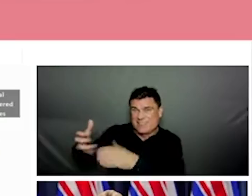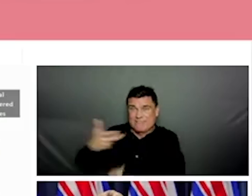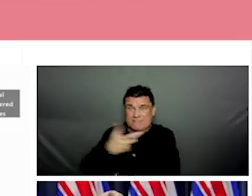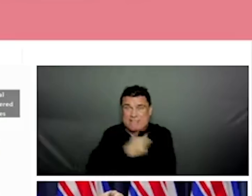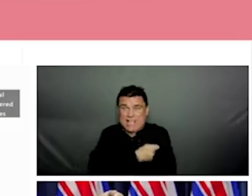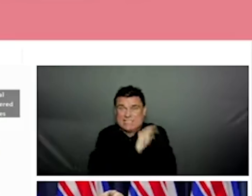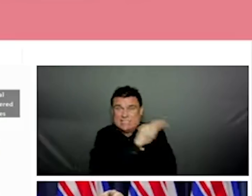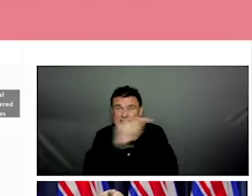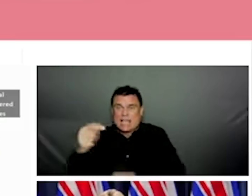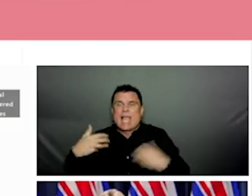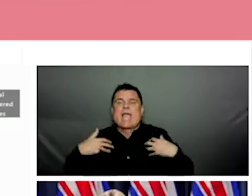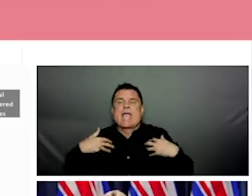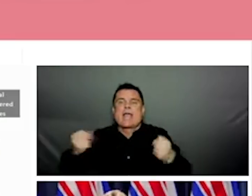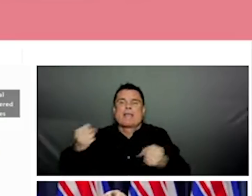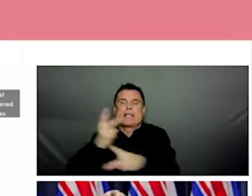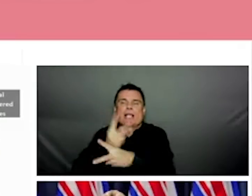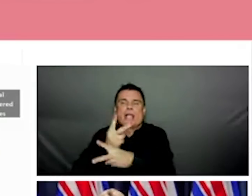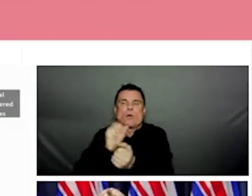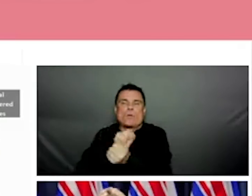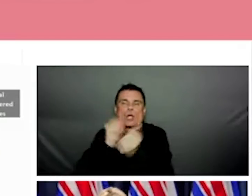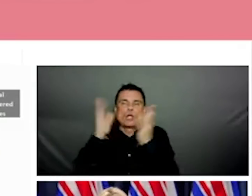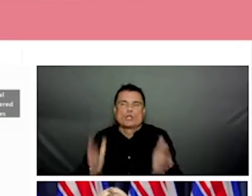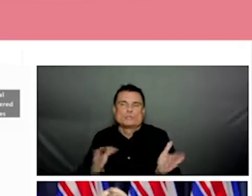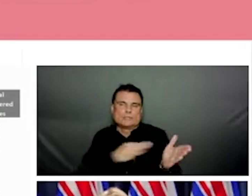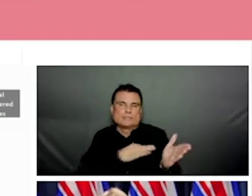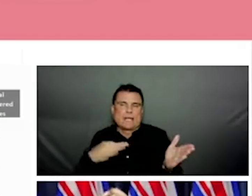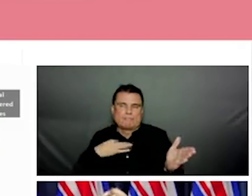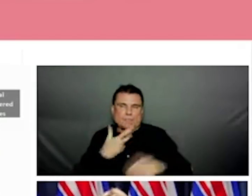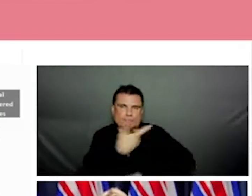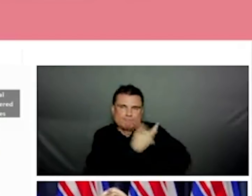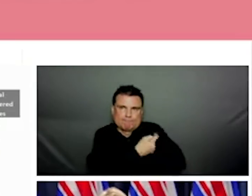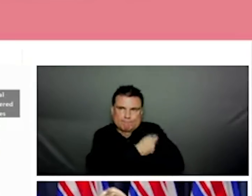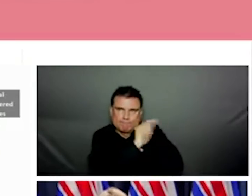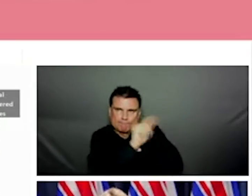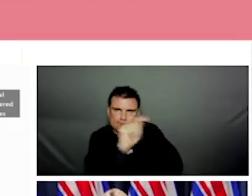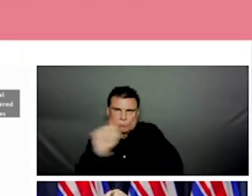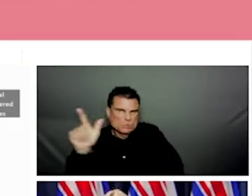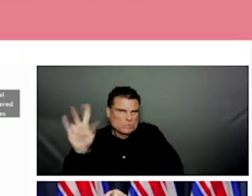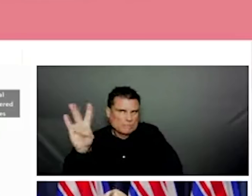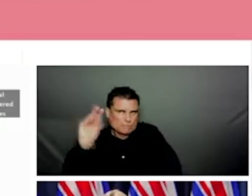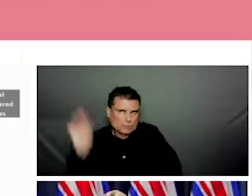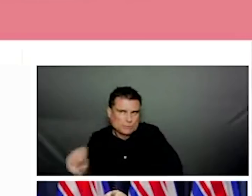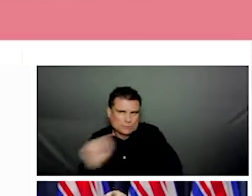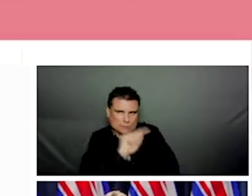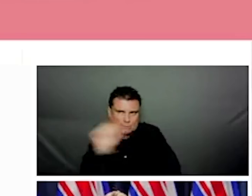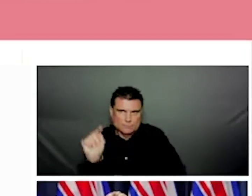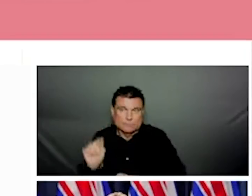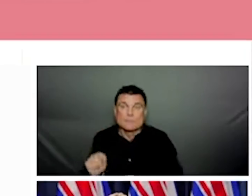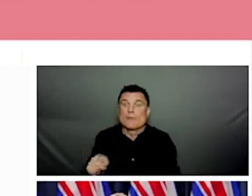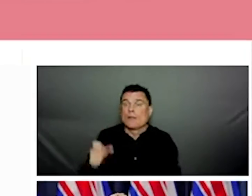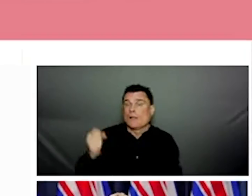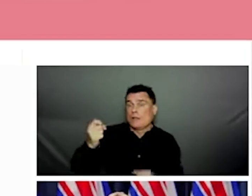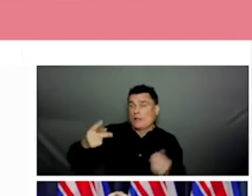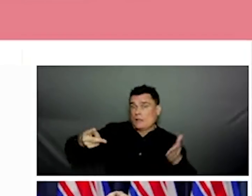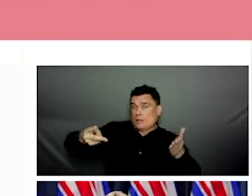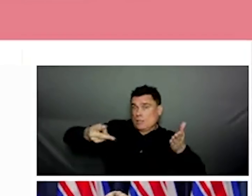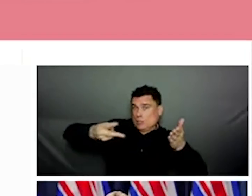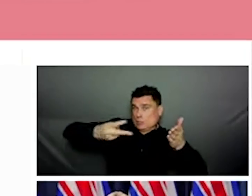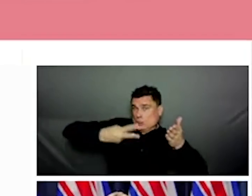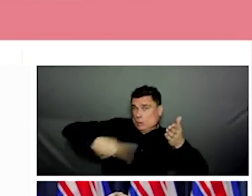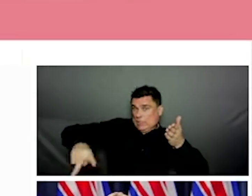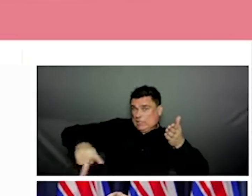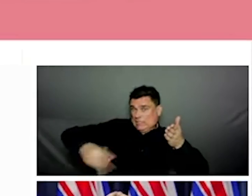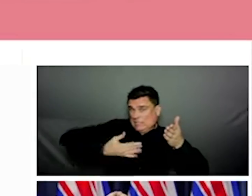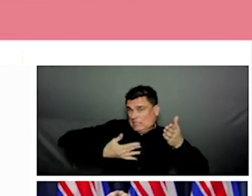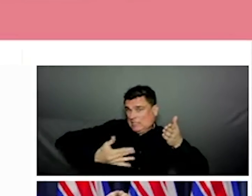about. So for our next 2 weeks, in particular, to January 18th, we are planning